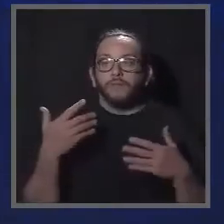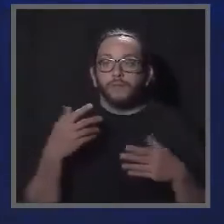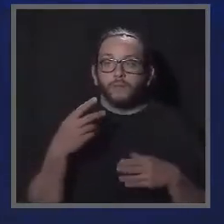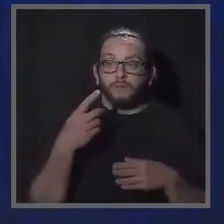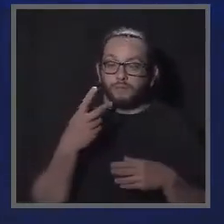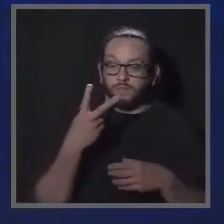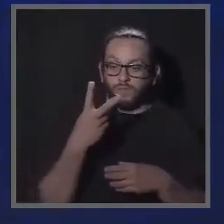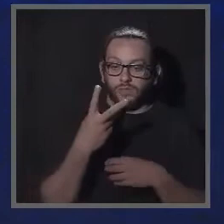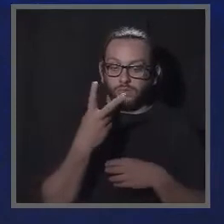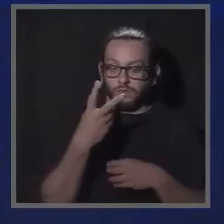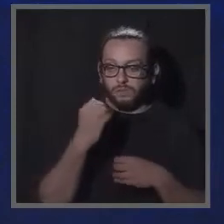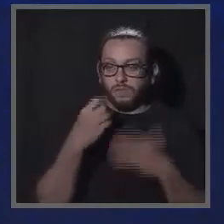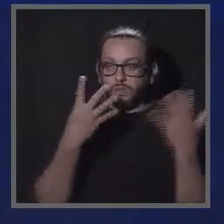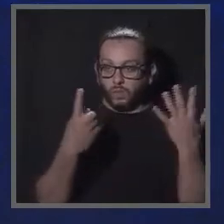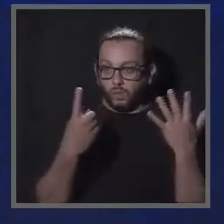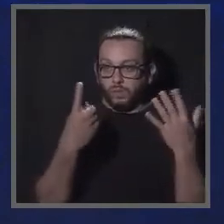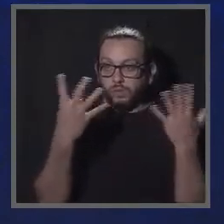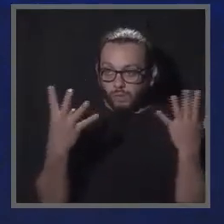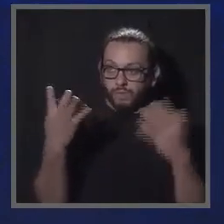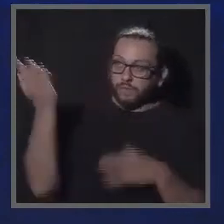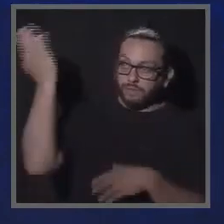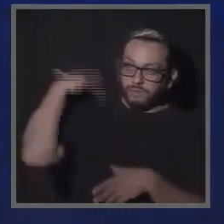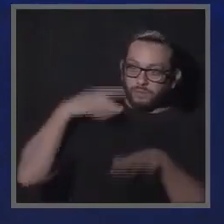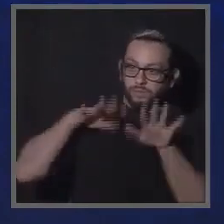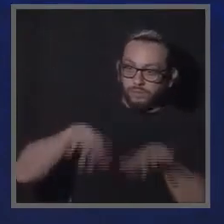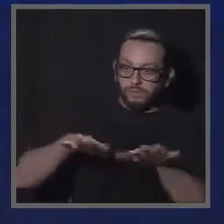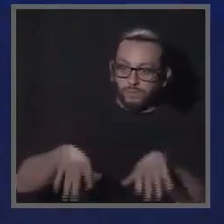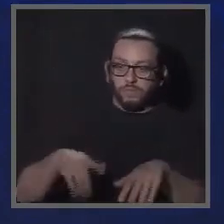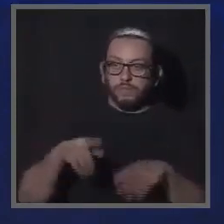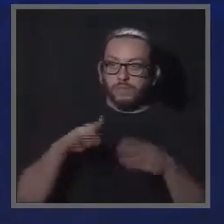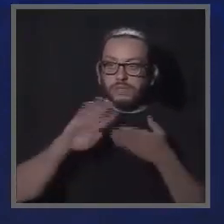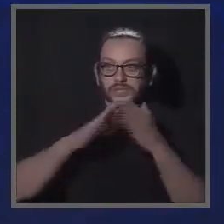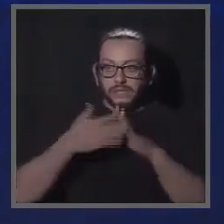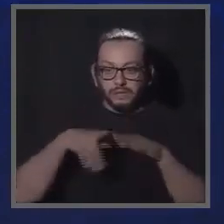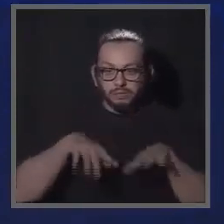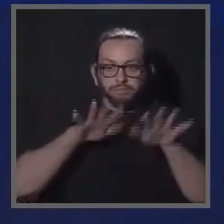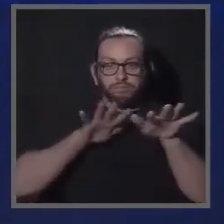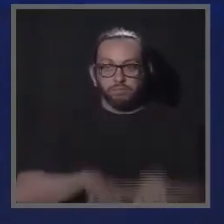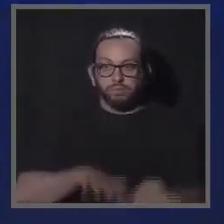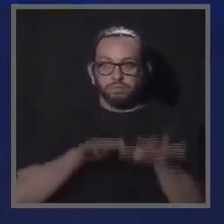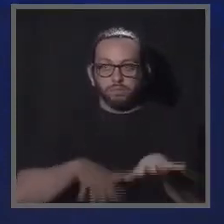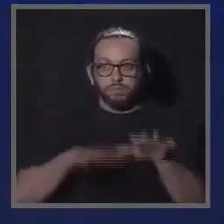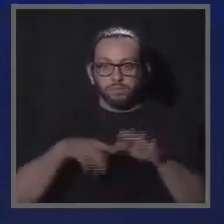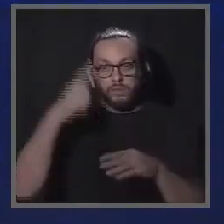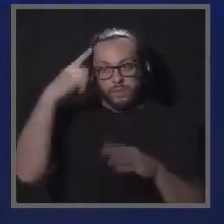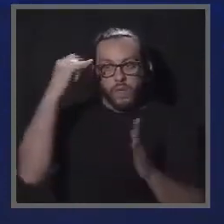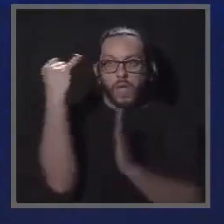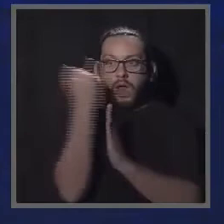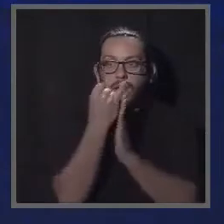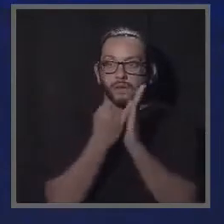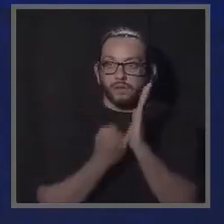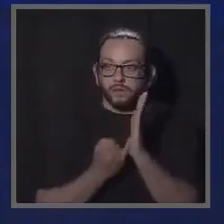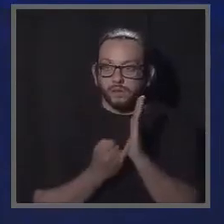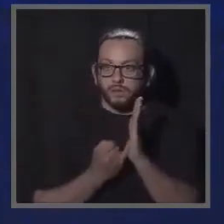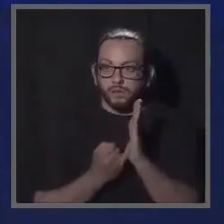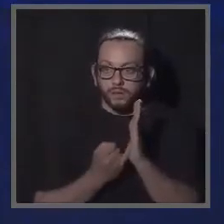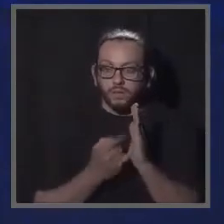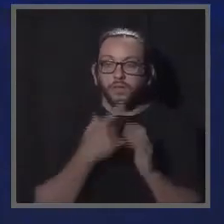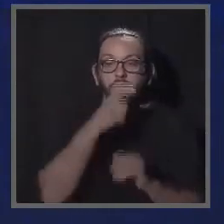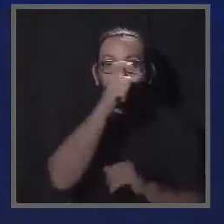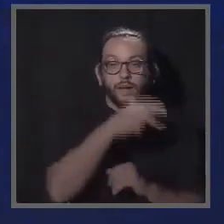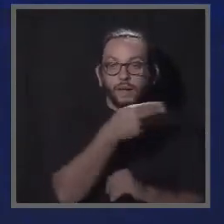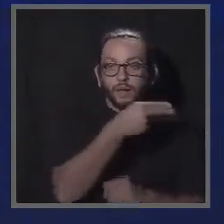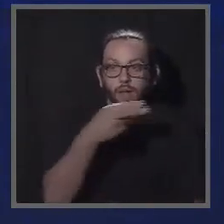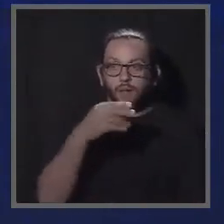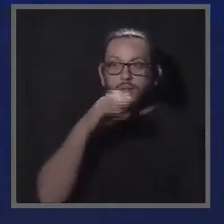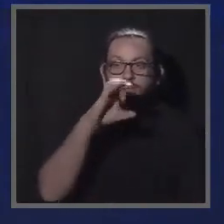pregnant women from the last edition that worked with an Italian artist, Caterina Moroni, a march of warrior